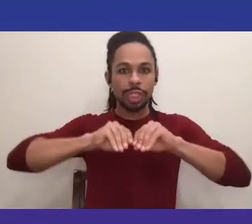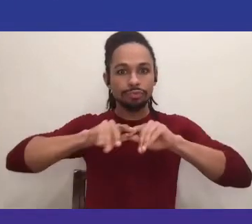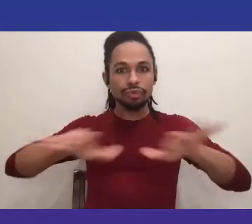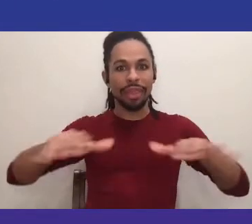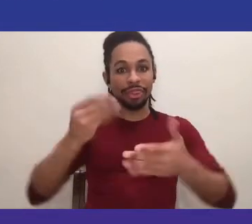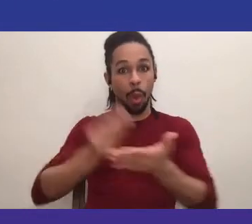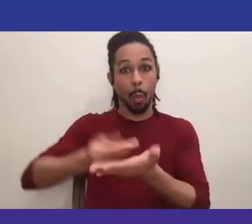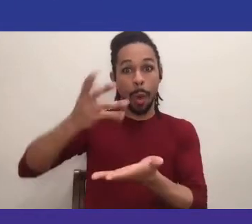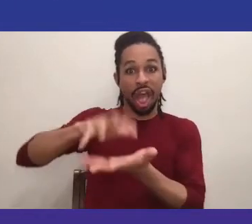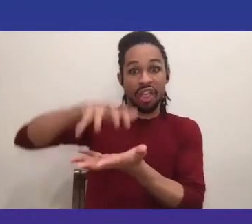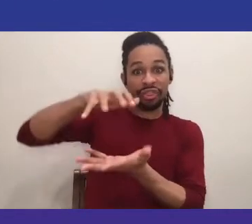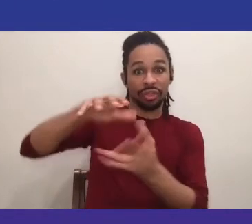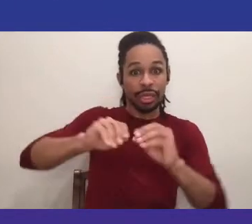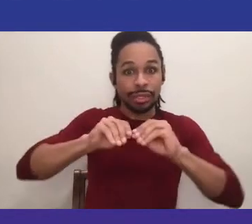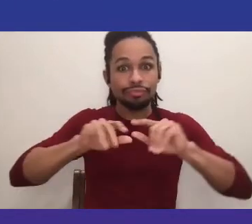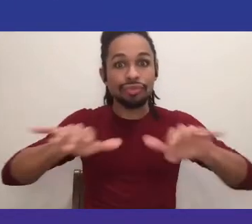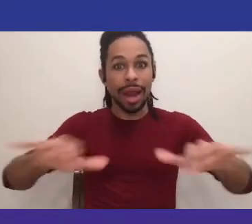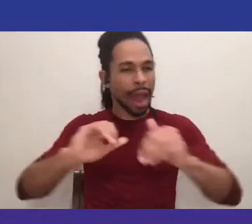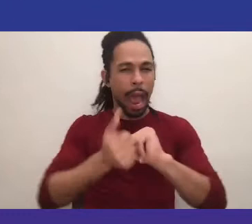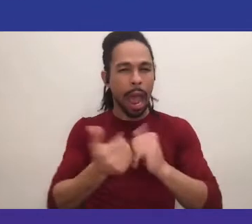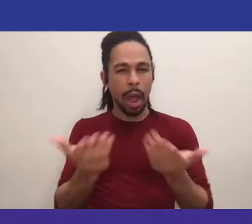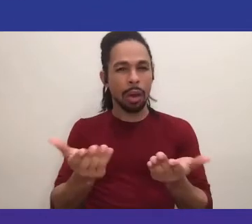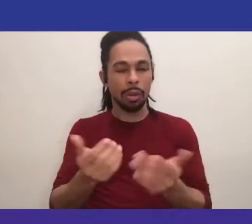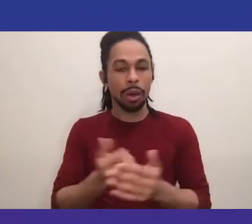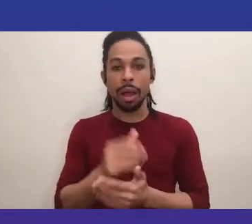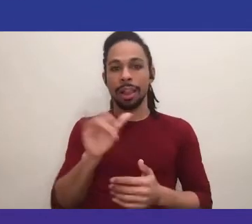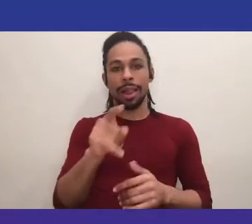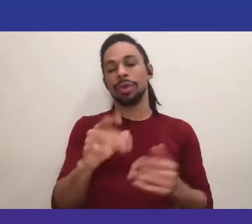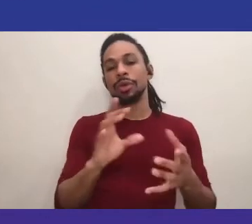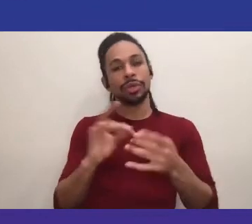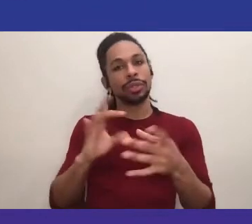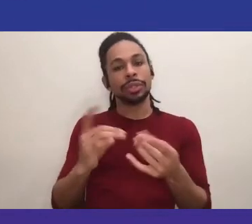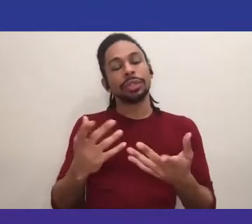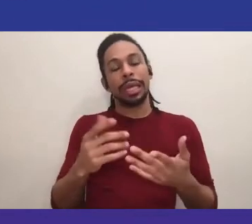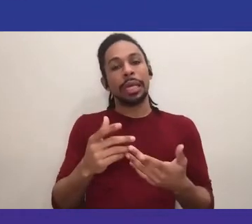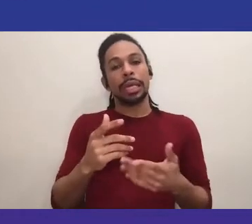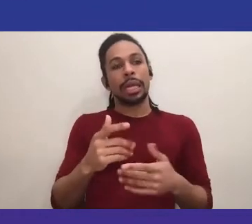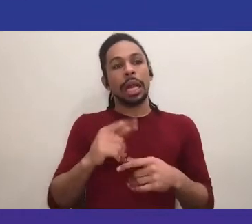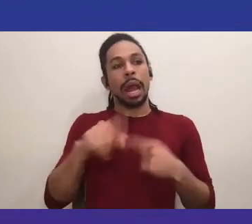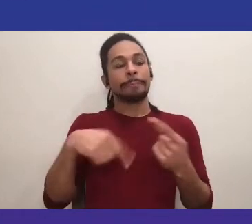the, it's not like you are saying about the meetings,